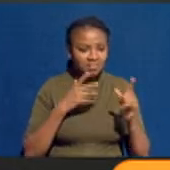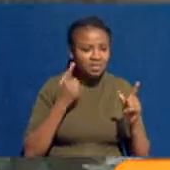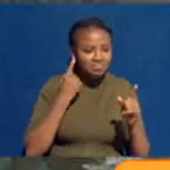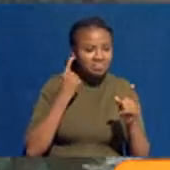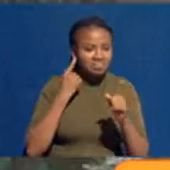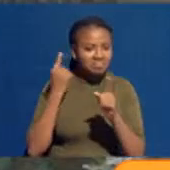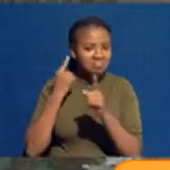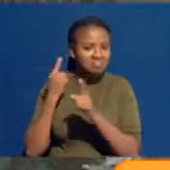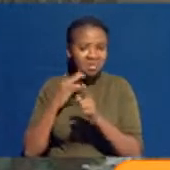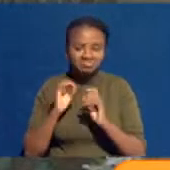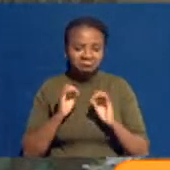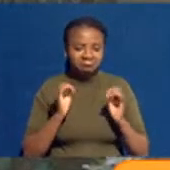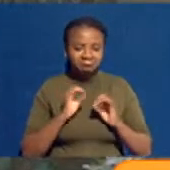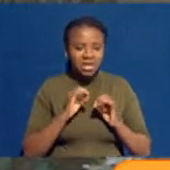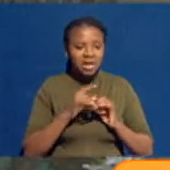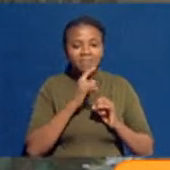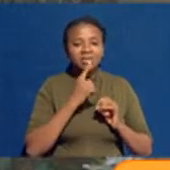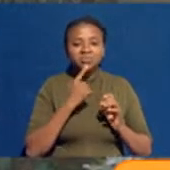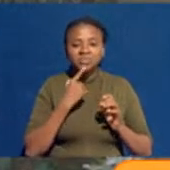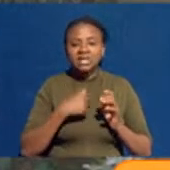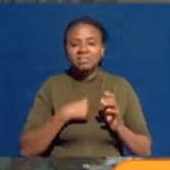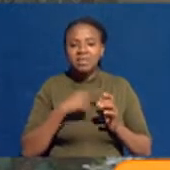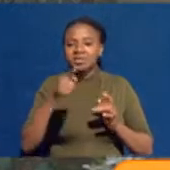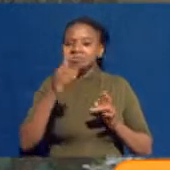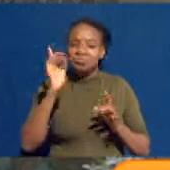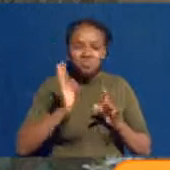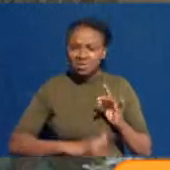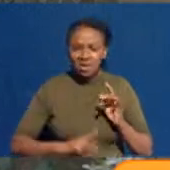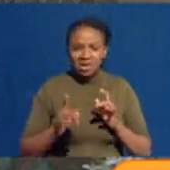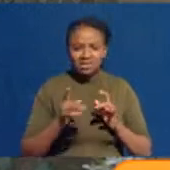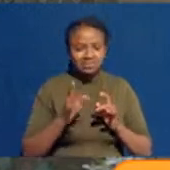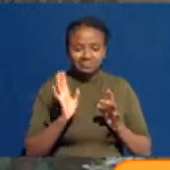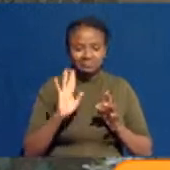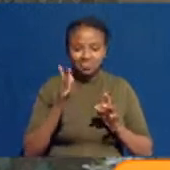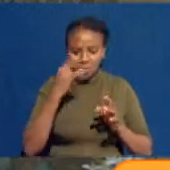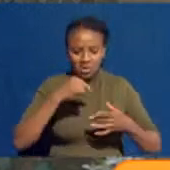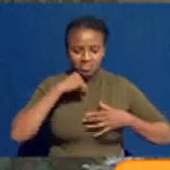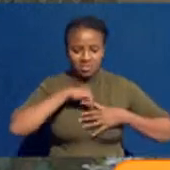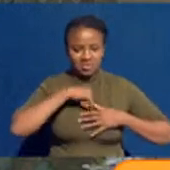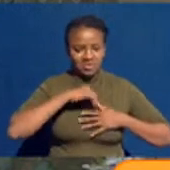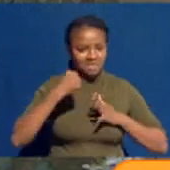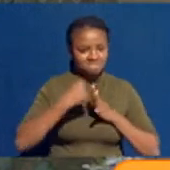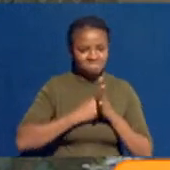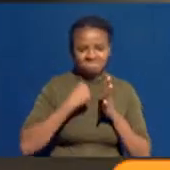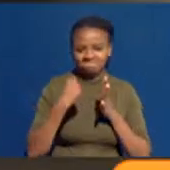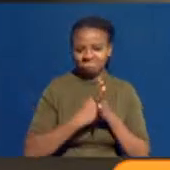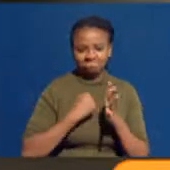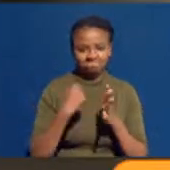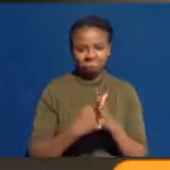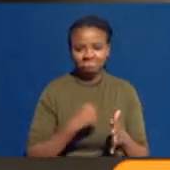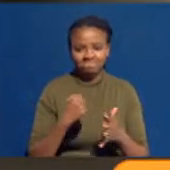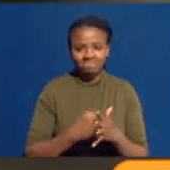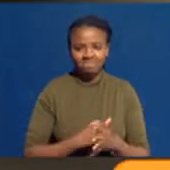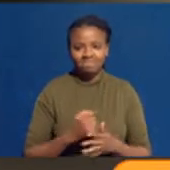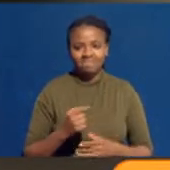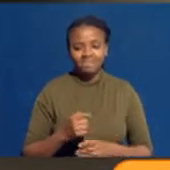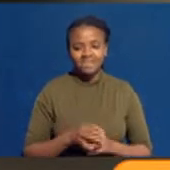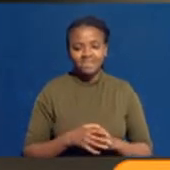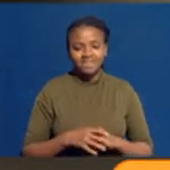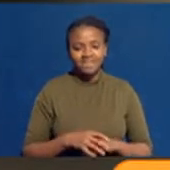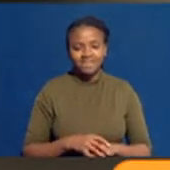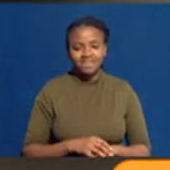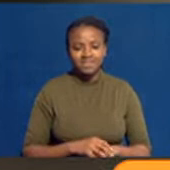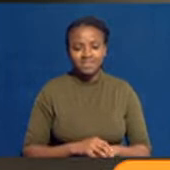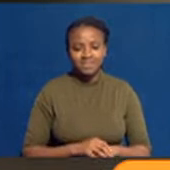couldn't do something or somebody doubted me, because I still had that, well, yeah, I could push the envelope in the world. And push the envelope